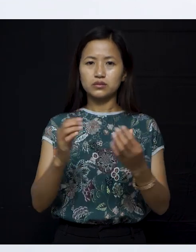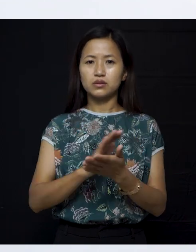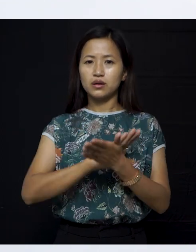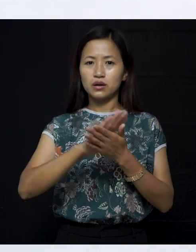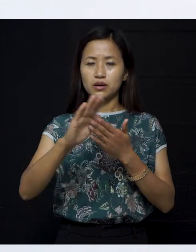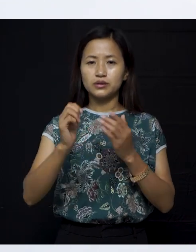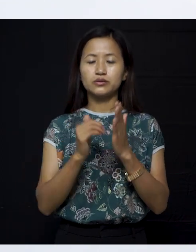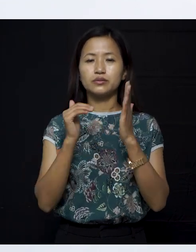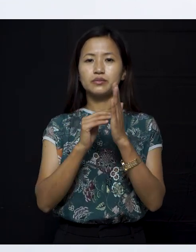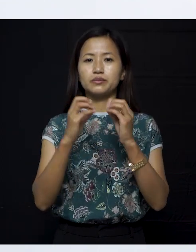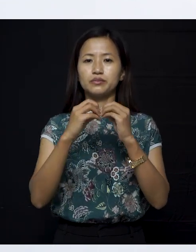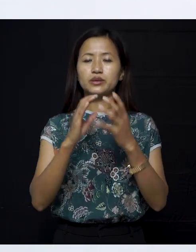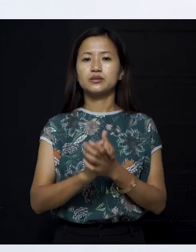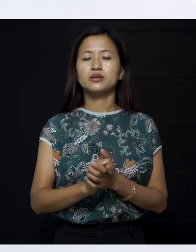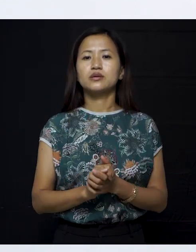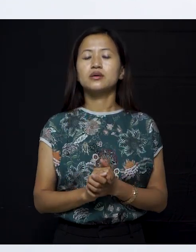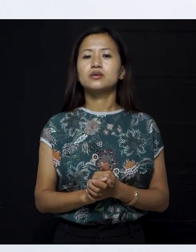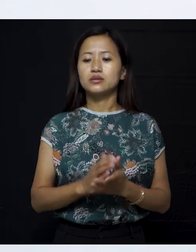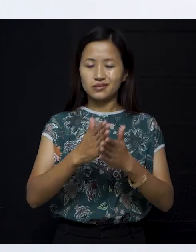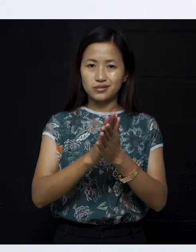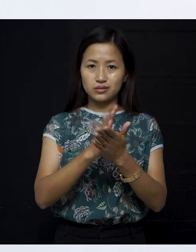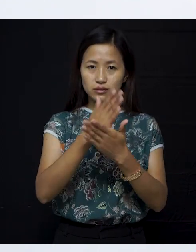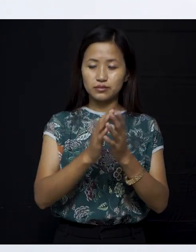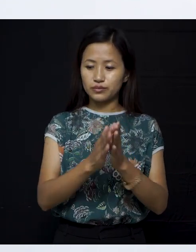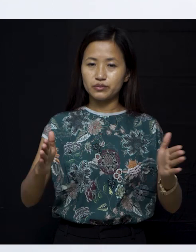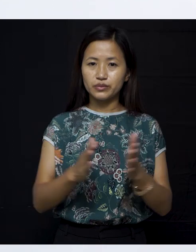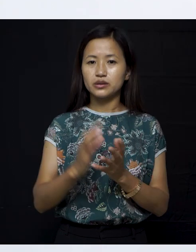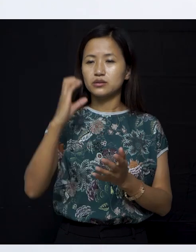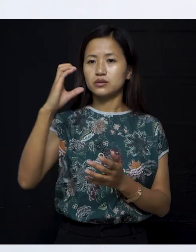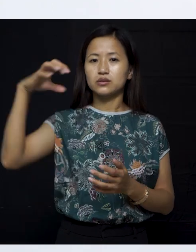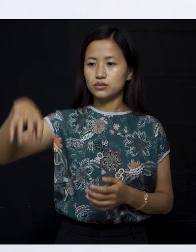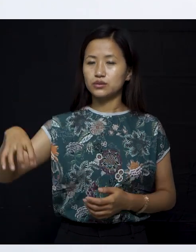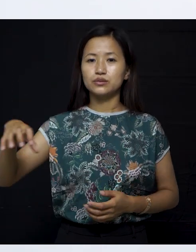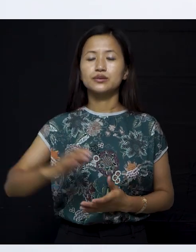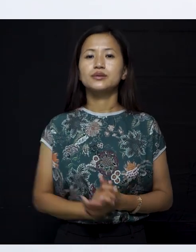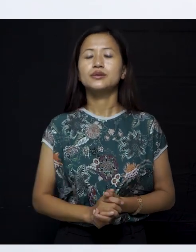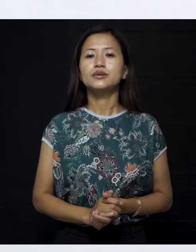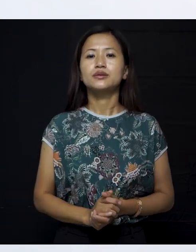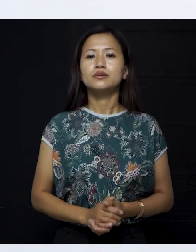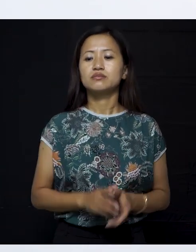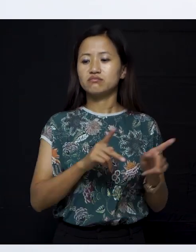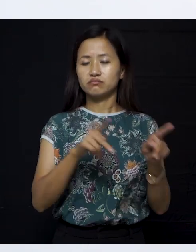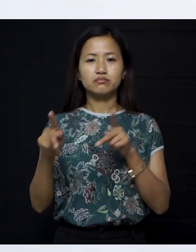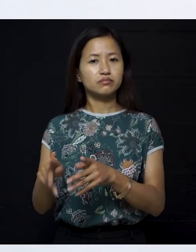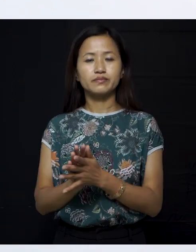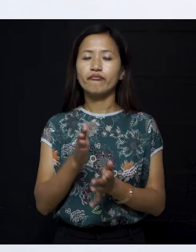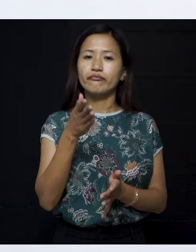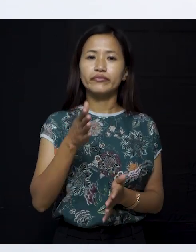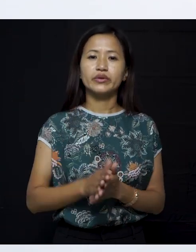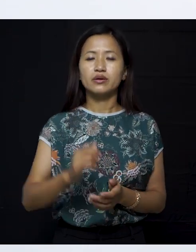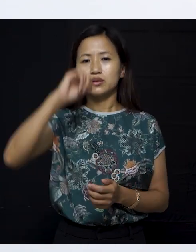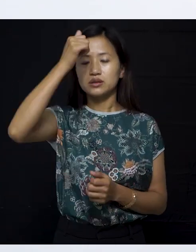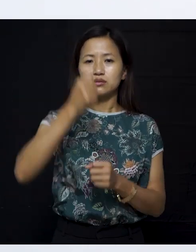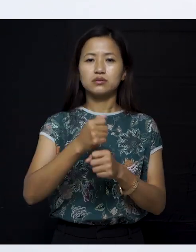Hyderabad a separate state, a separate country. And it was not possible because the Indian